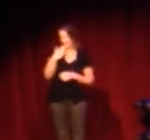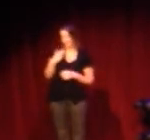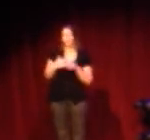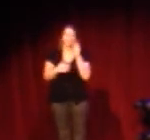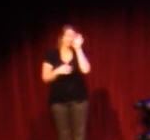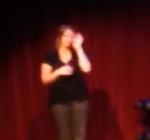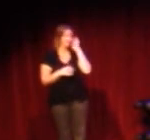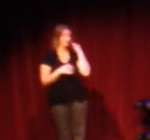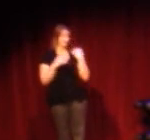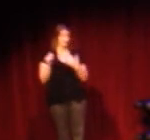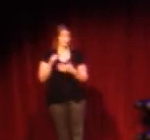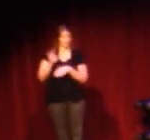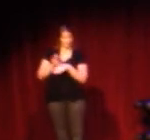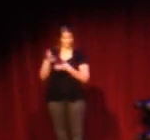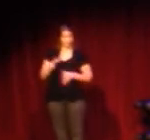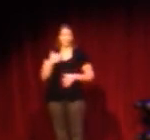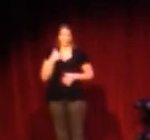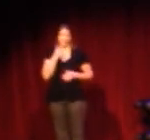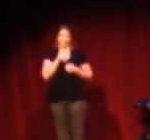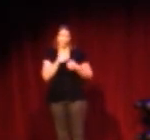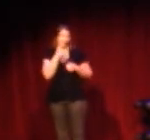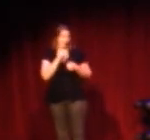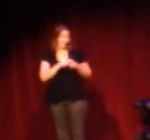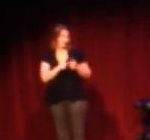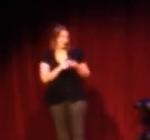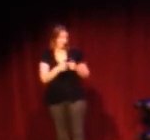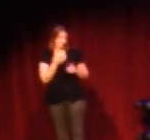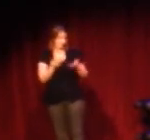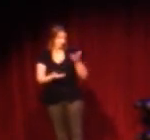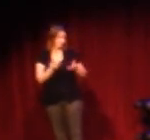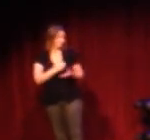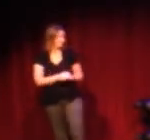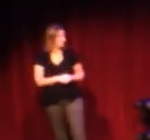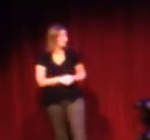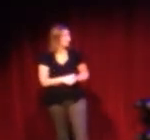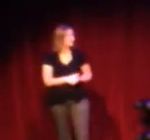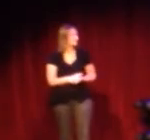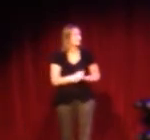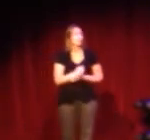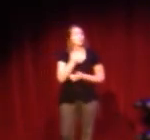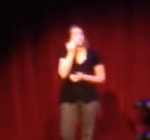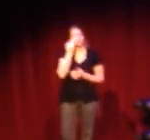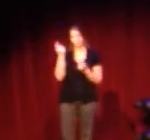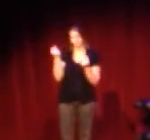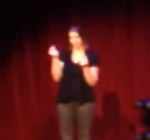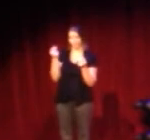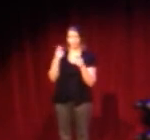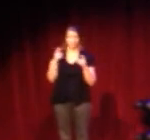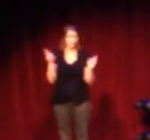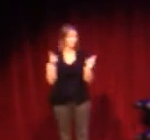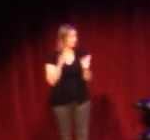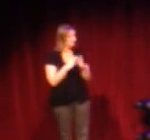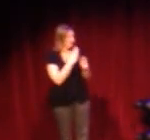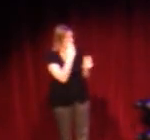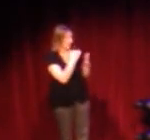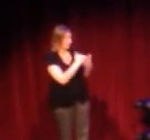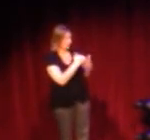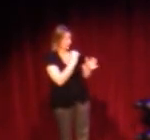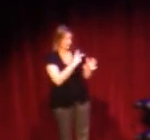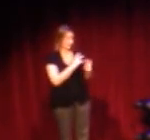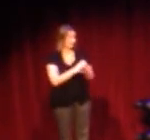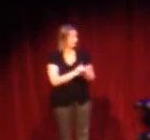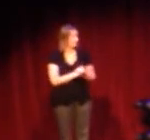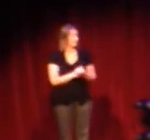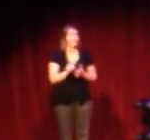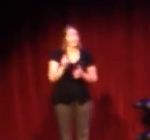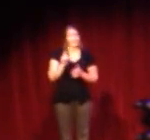You might at the end of this show. All right, so here we go. We know what we're gonna do. I'm just trying to help you